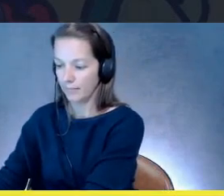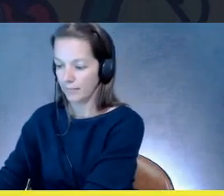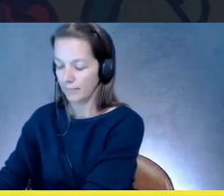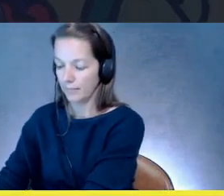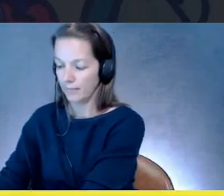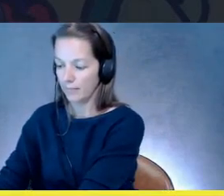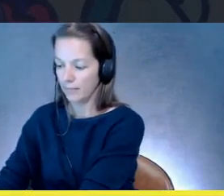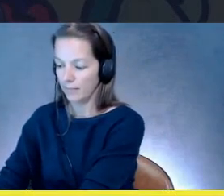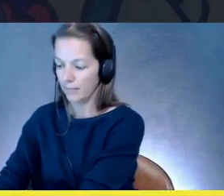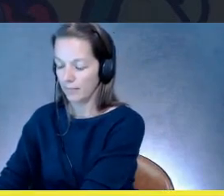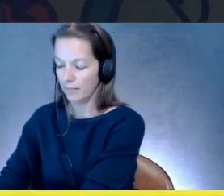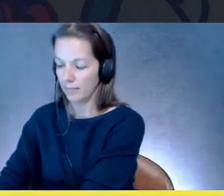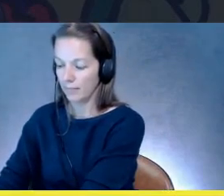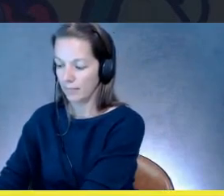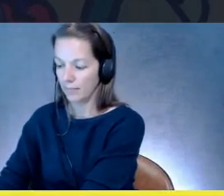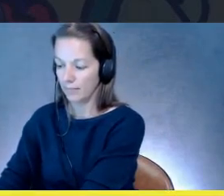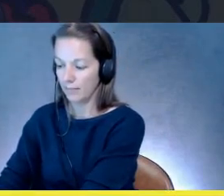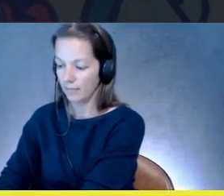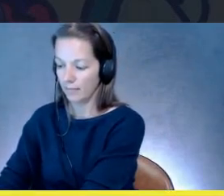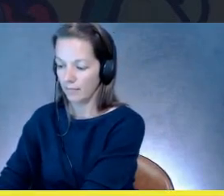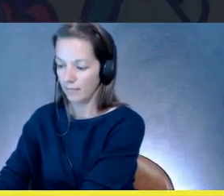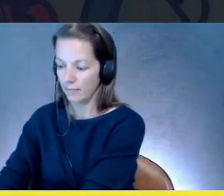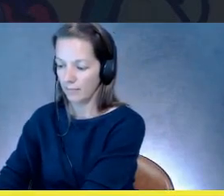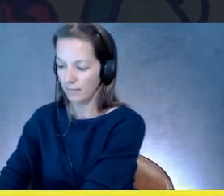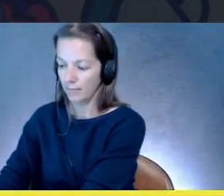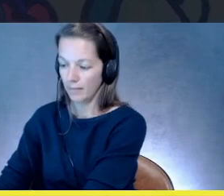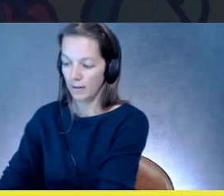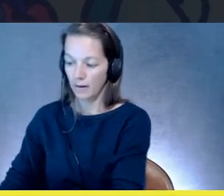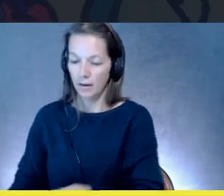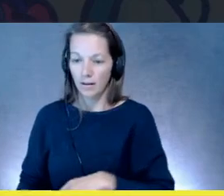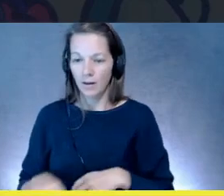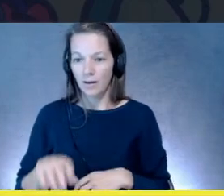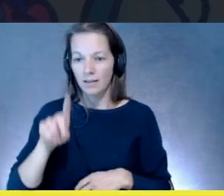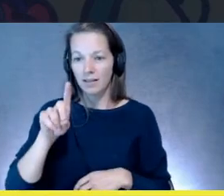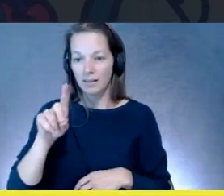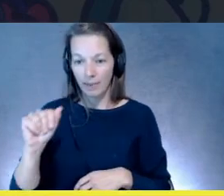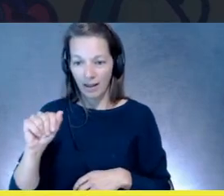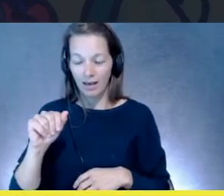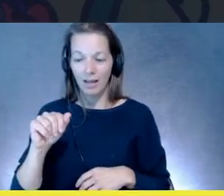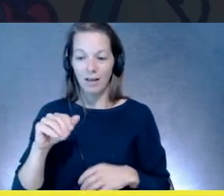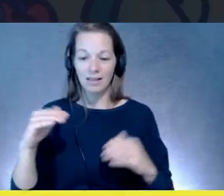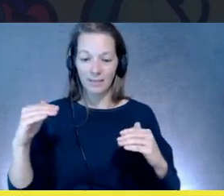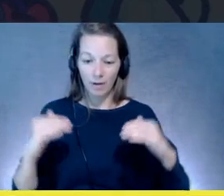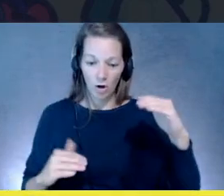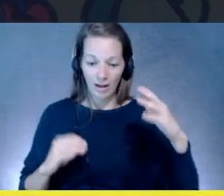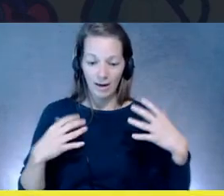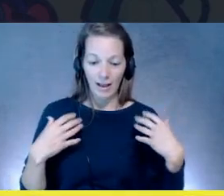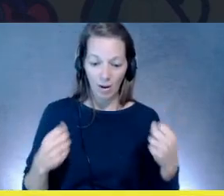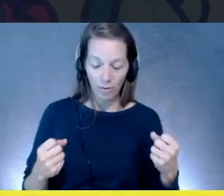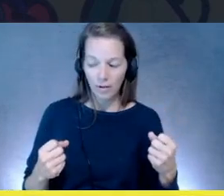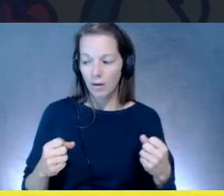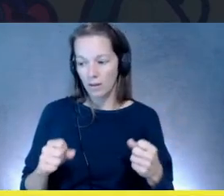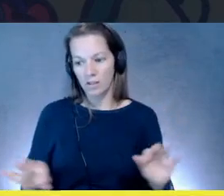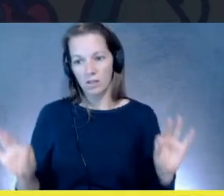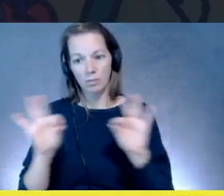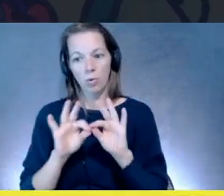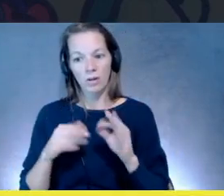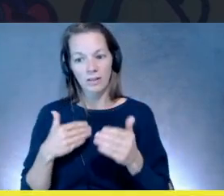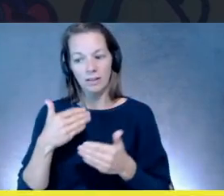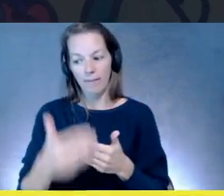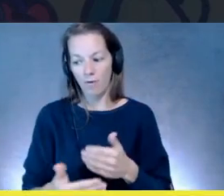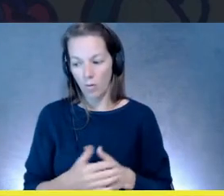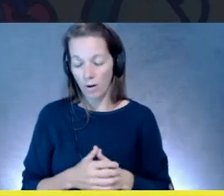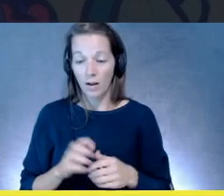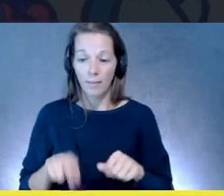fact that we're devoting today to talking about disability and health, and that perinatal health is part of the conversation, is such an important step forward. But of